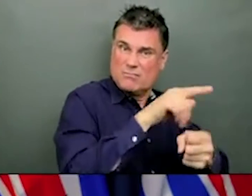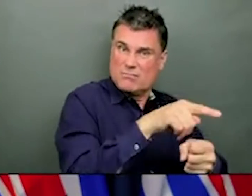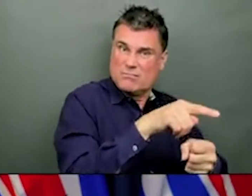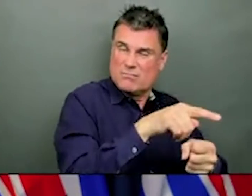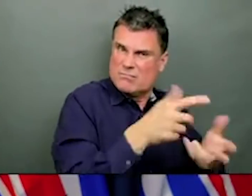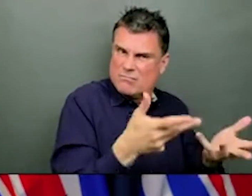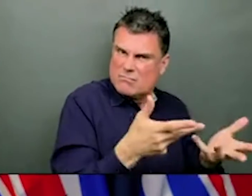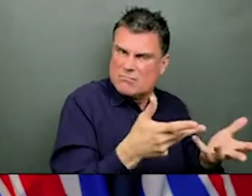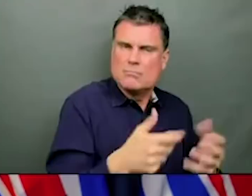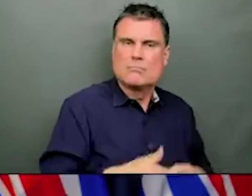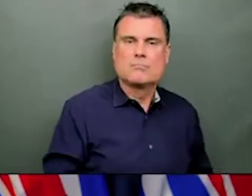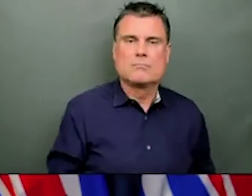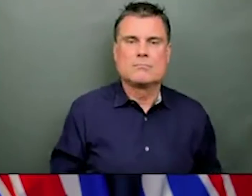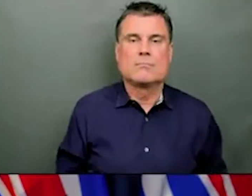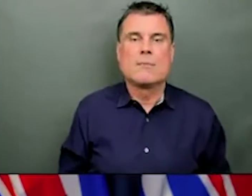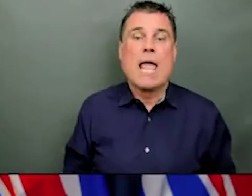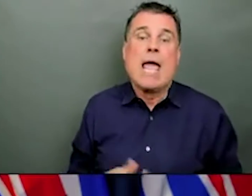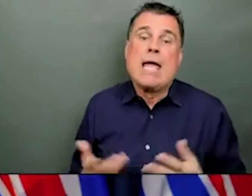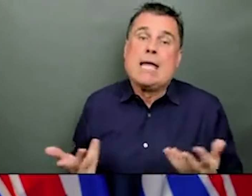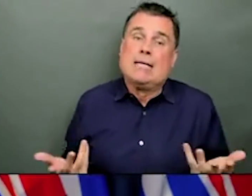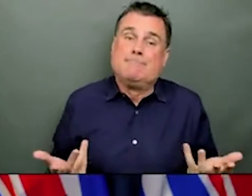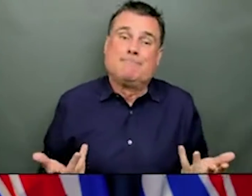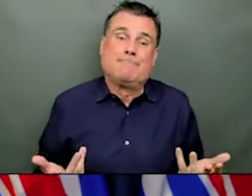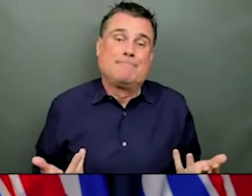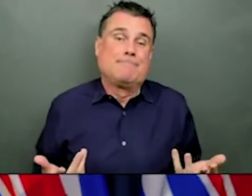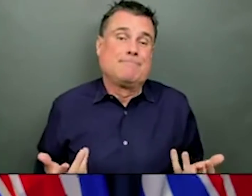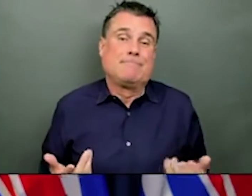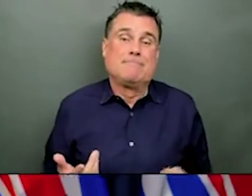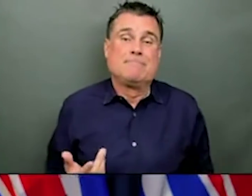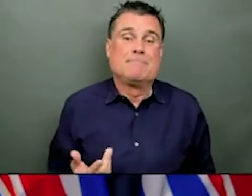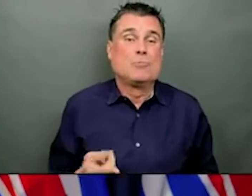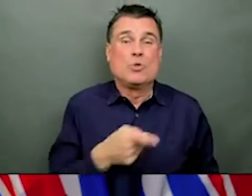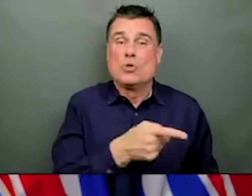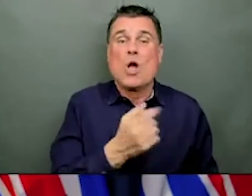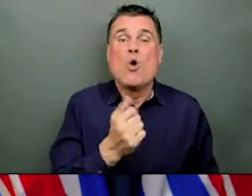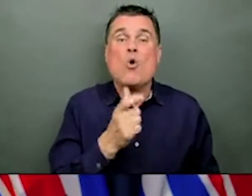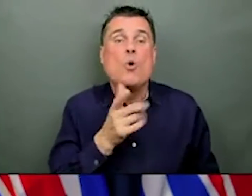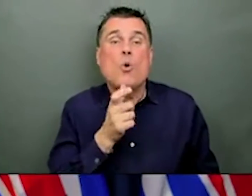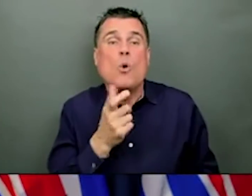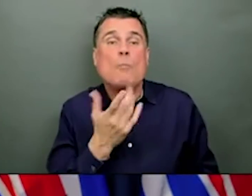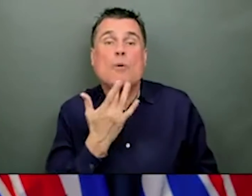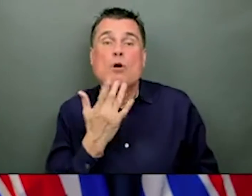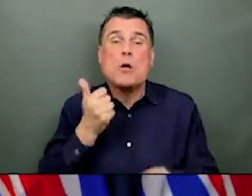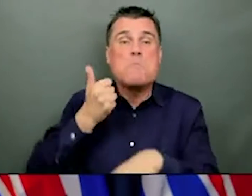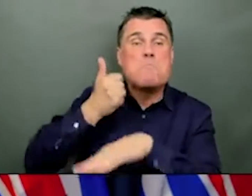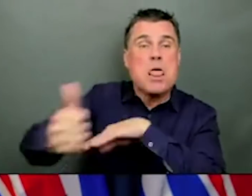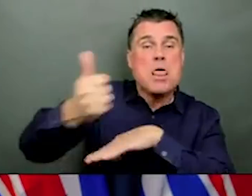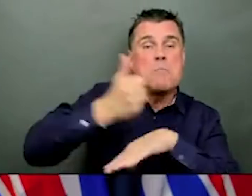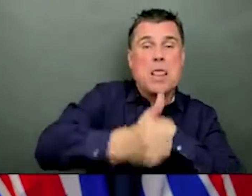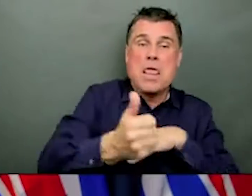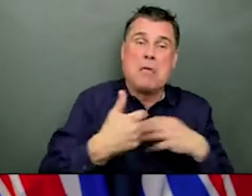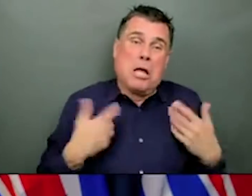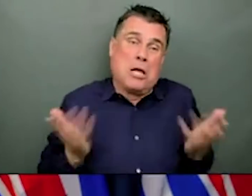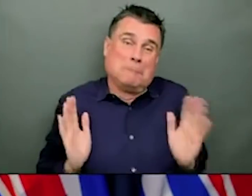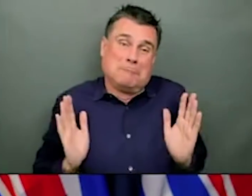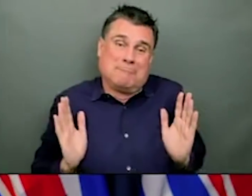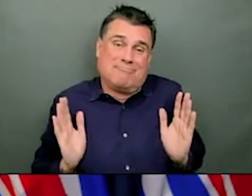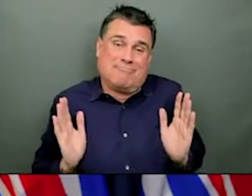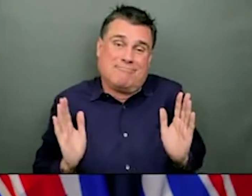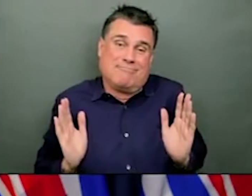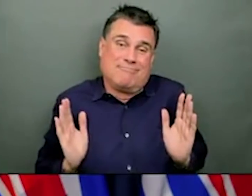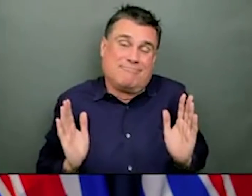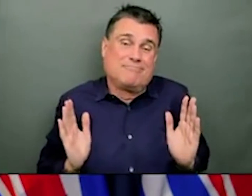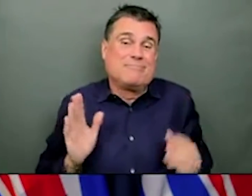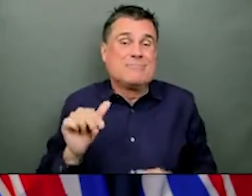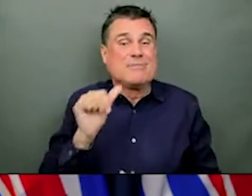bad day yesterday, we being all British Columbians that live in Vancouver Coastal Health. We're taking steps today to correct that. Other parts of